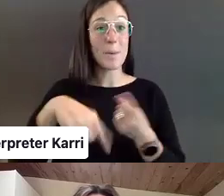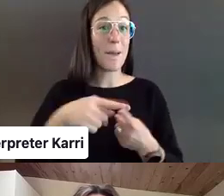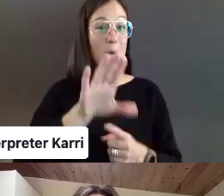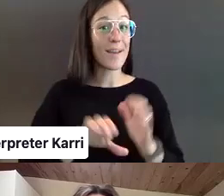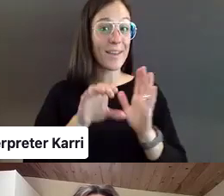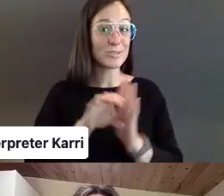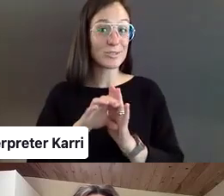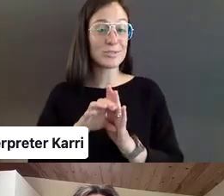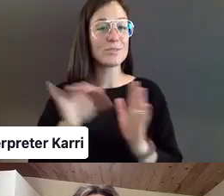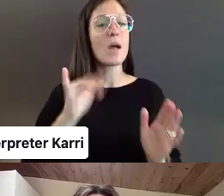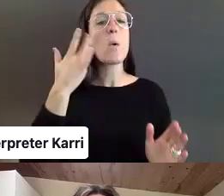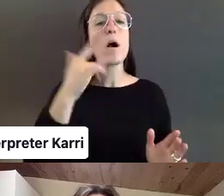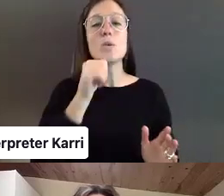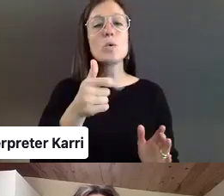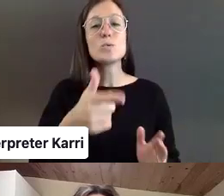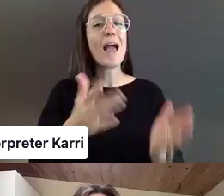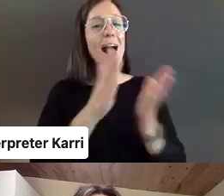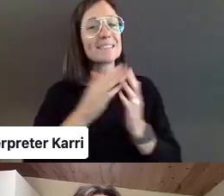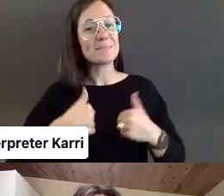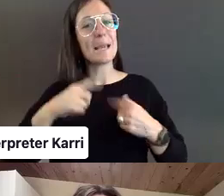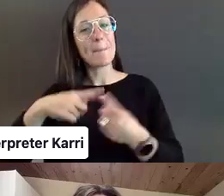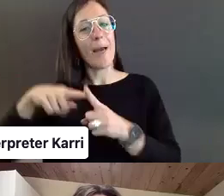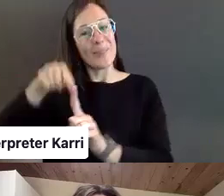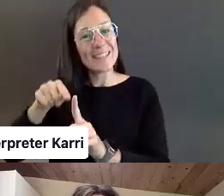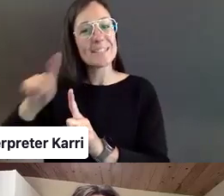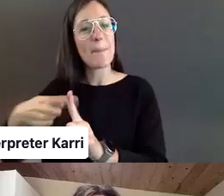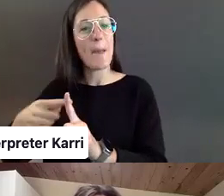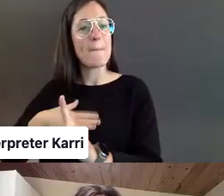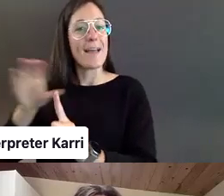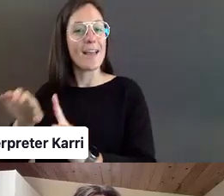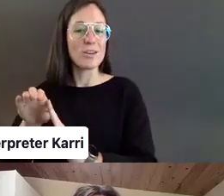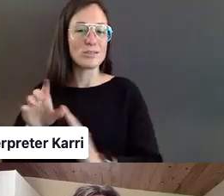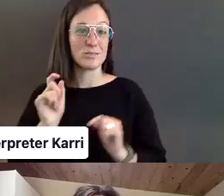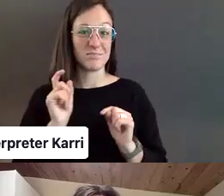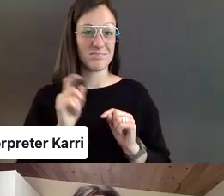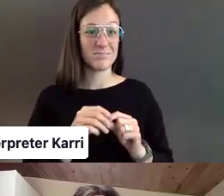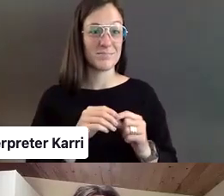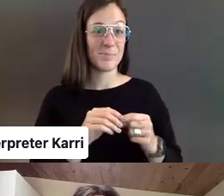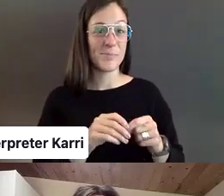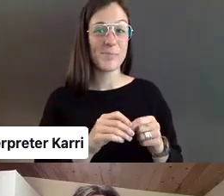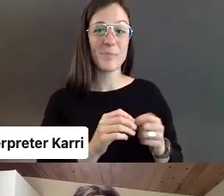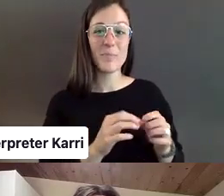something you've like, why don't you ask me about this about my character rather than that? Is there something like